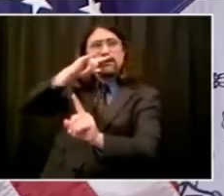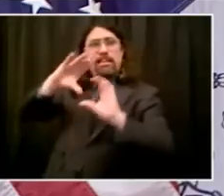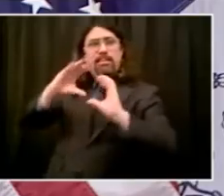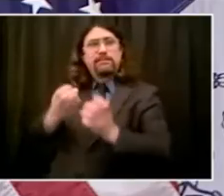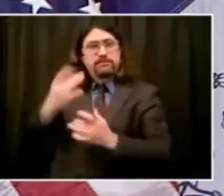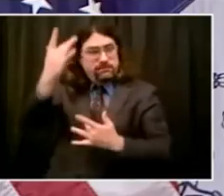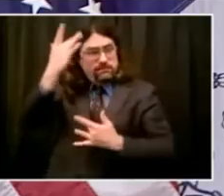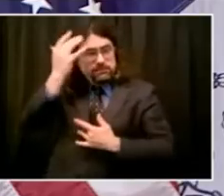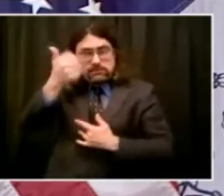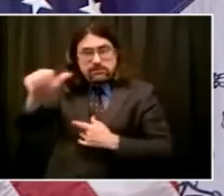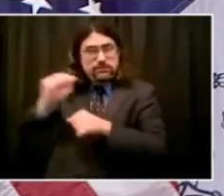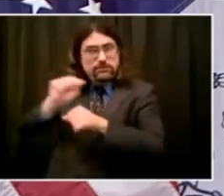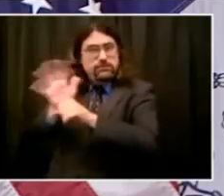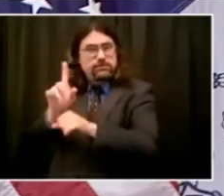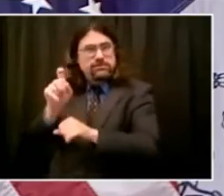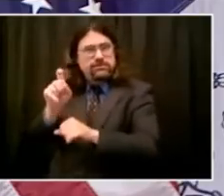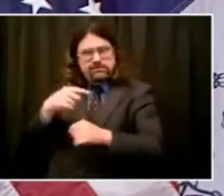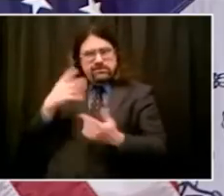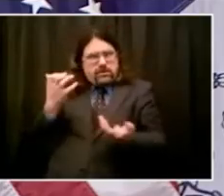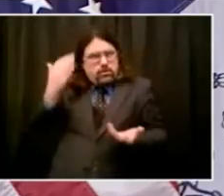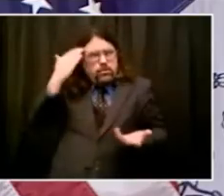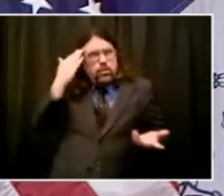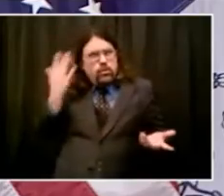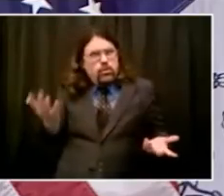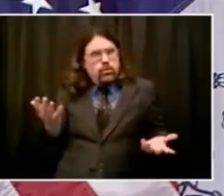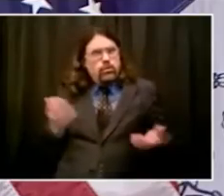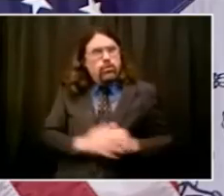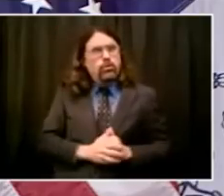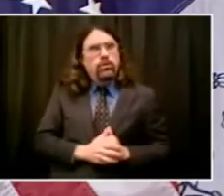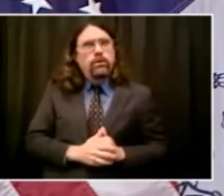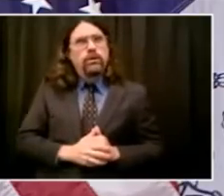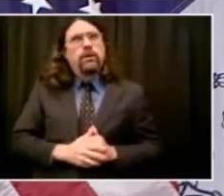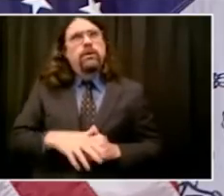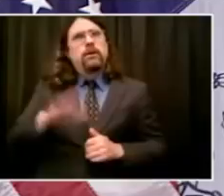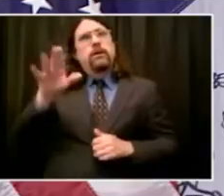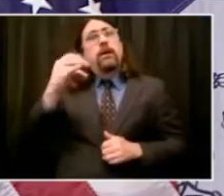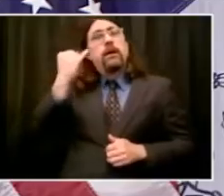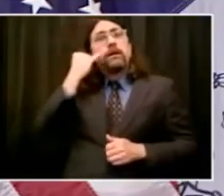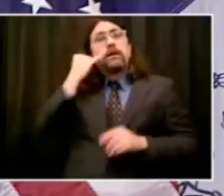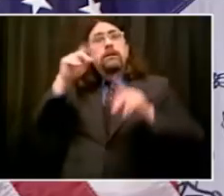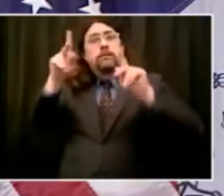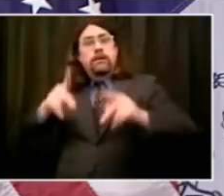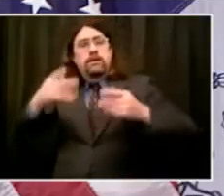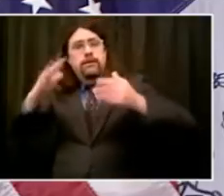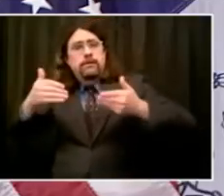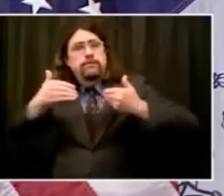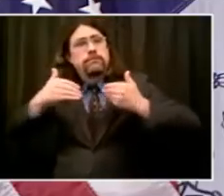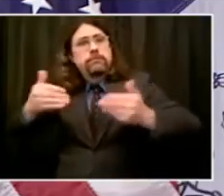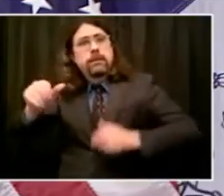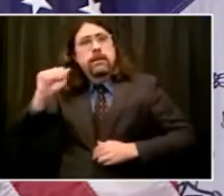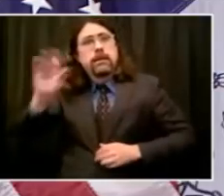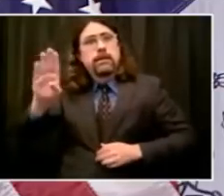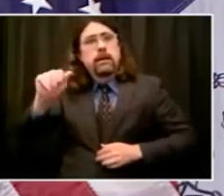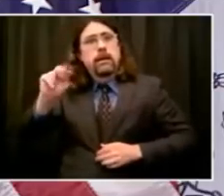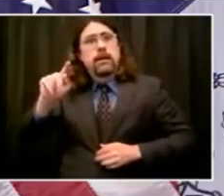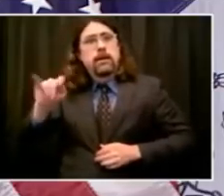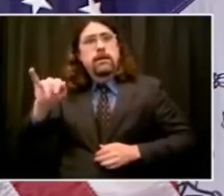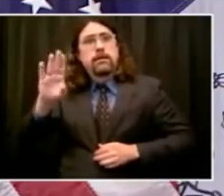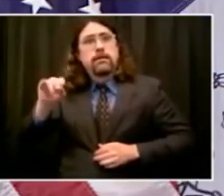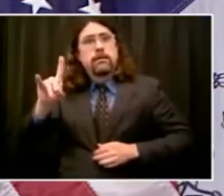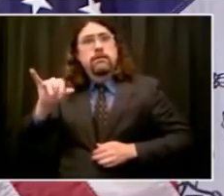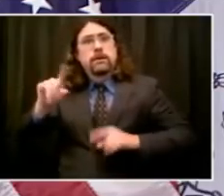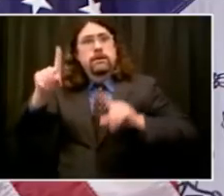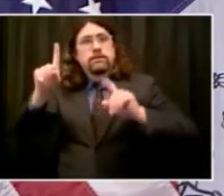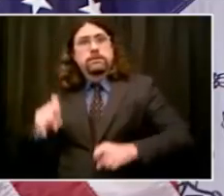tested positive, they've been exposed, they overcame it, that's important. If someone's had a recent coronavirus diagnostic